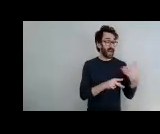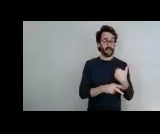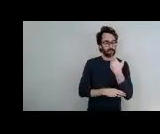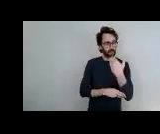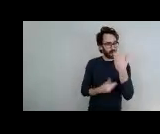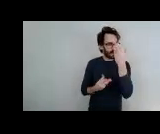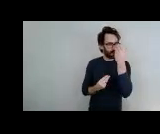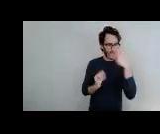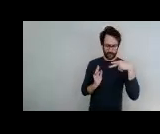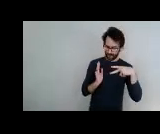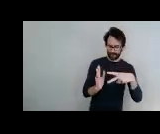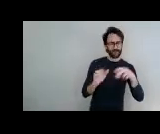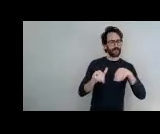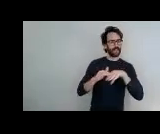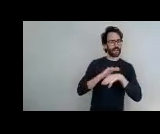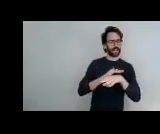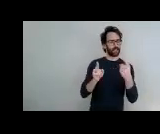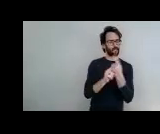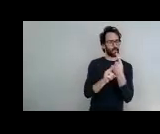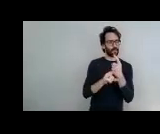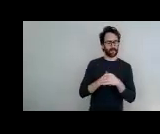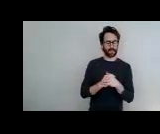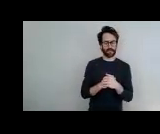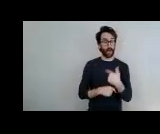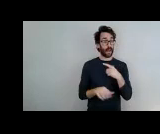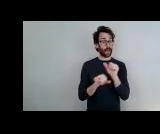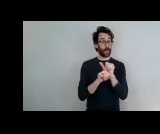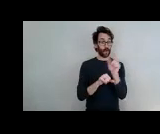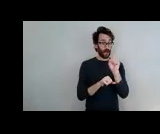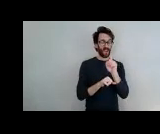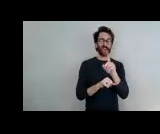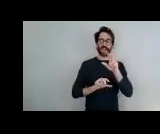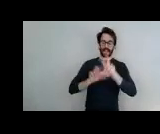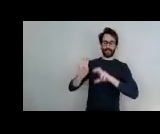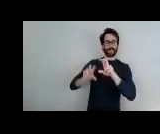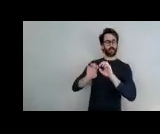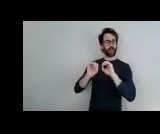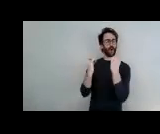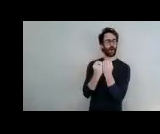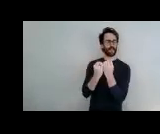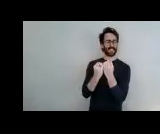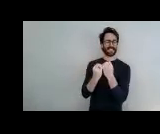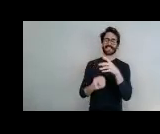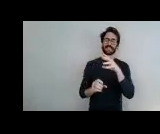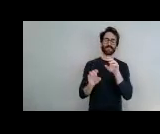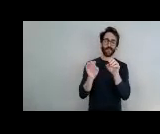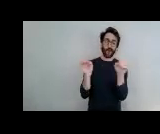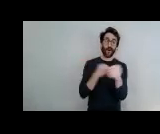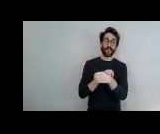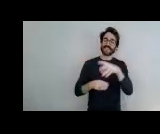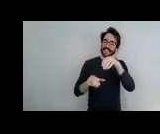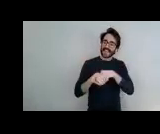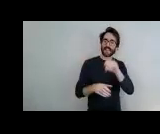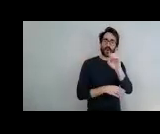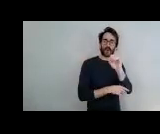information. So actually, I work within the investor office of the OSC, and within the investor office, there's an